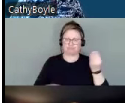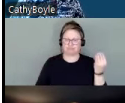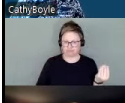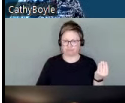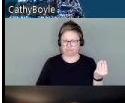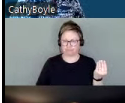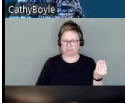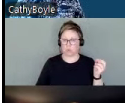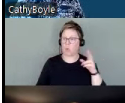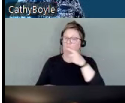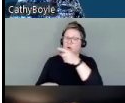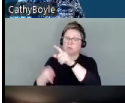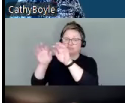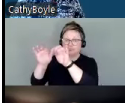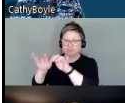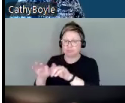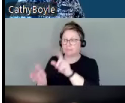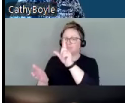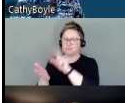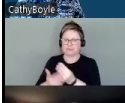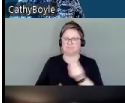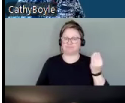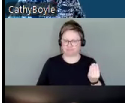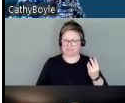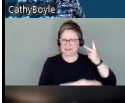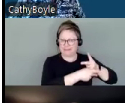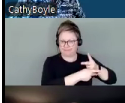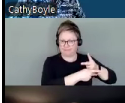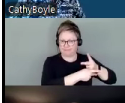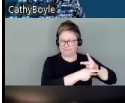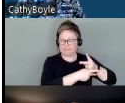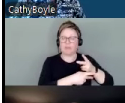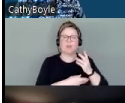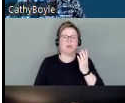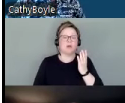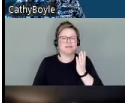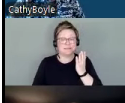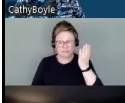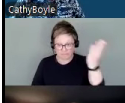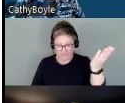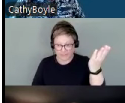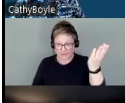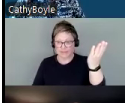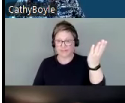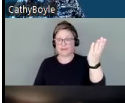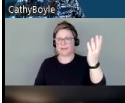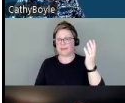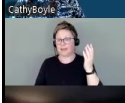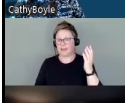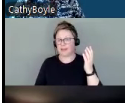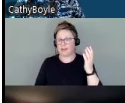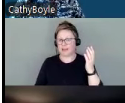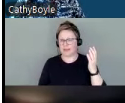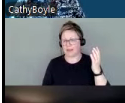application. If you are submitting an application and supporting documents in person, it is a